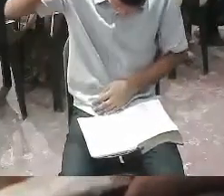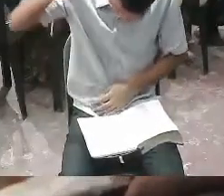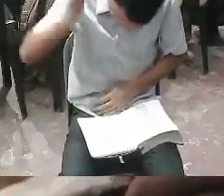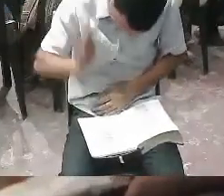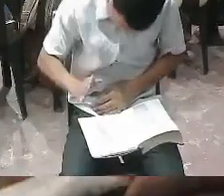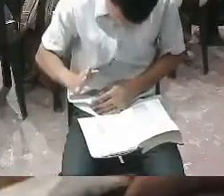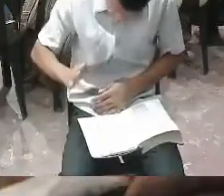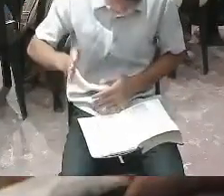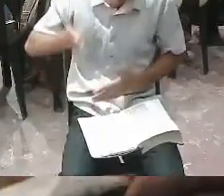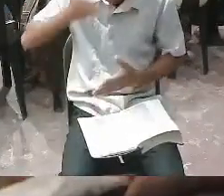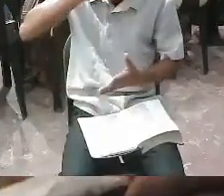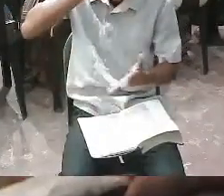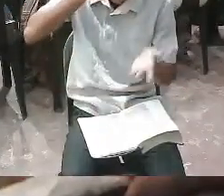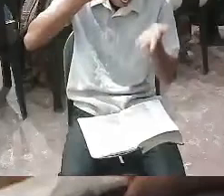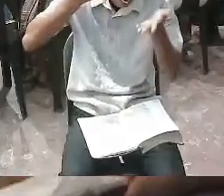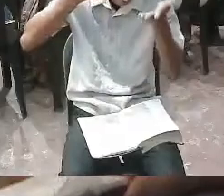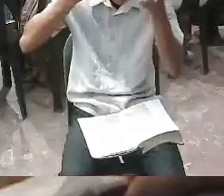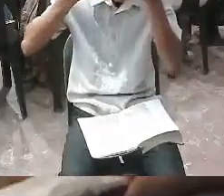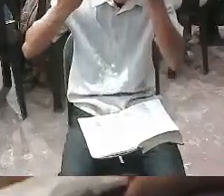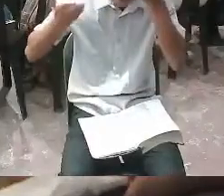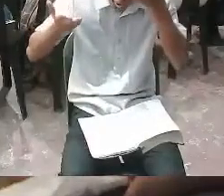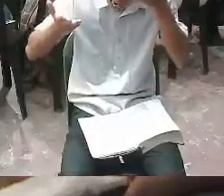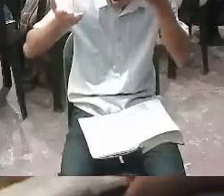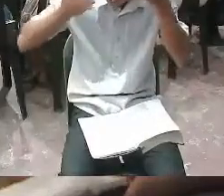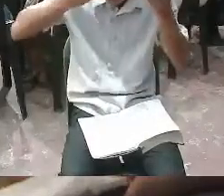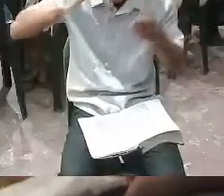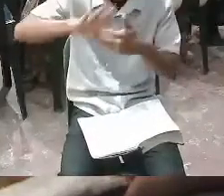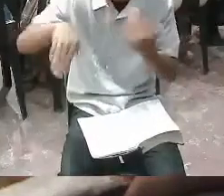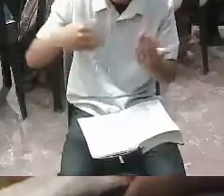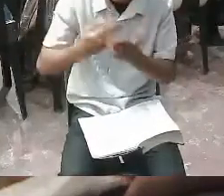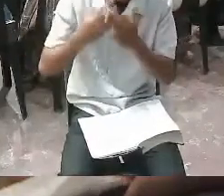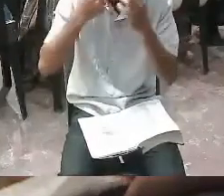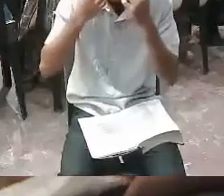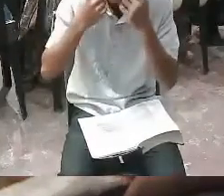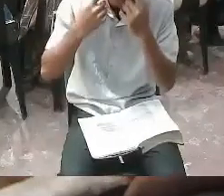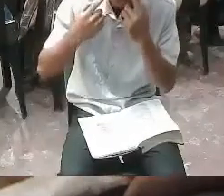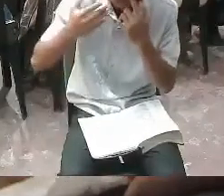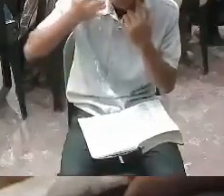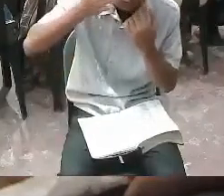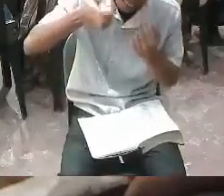shall wipe away all tears